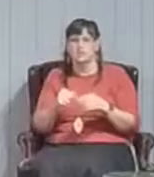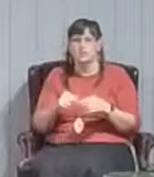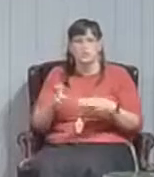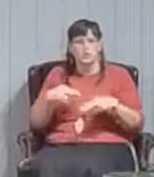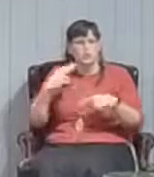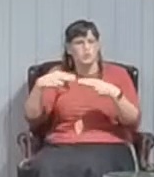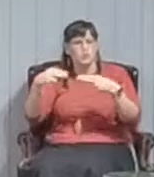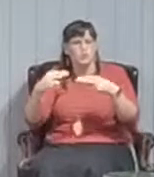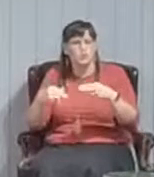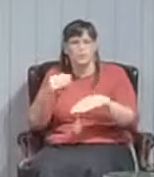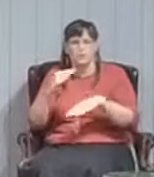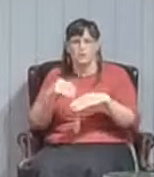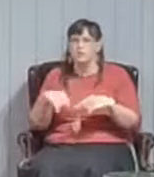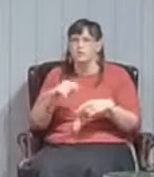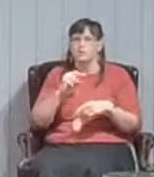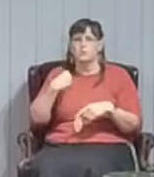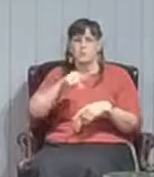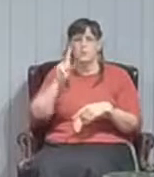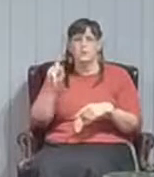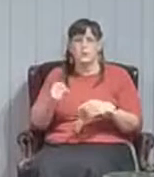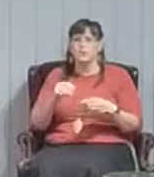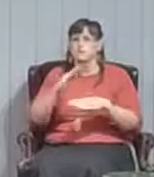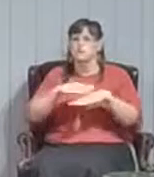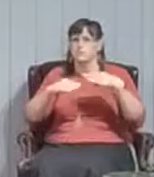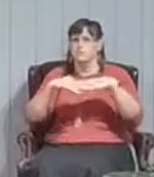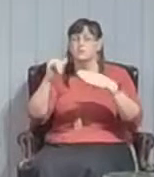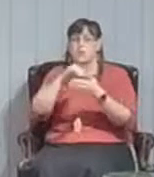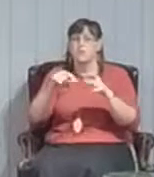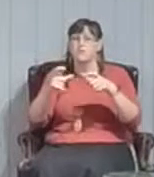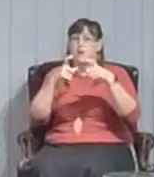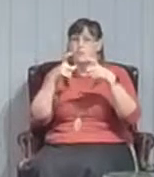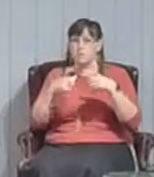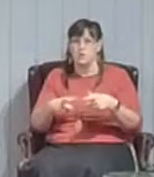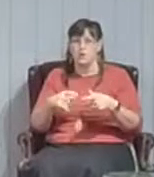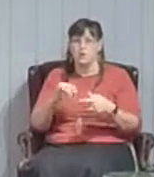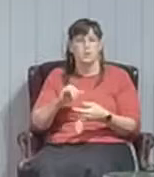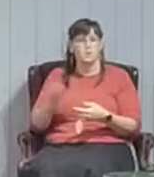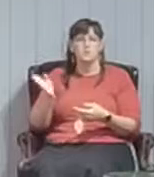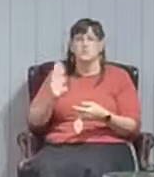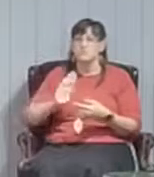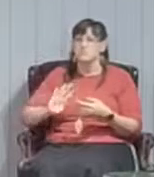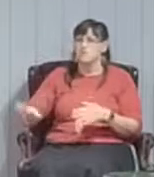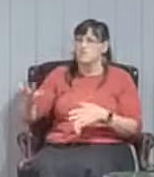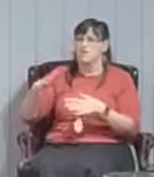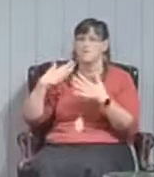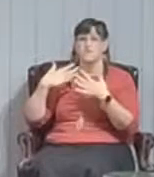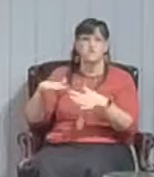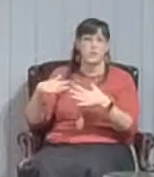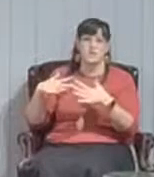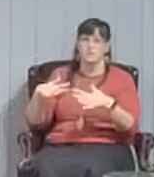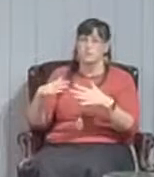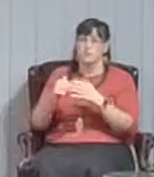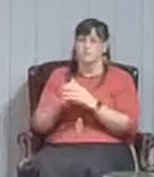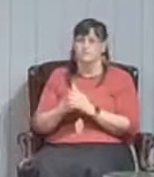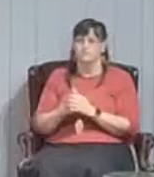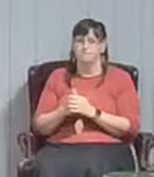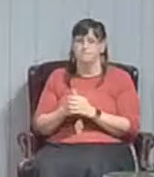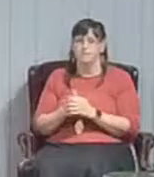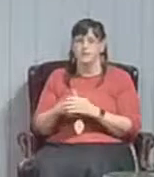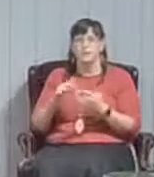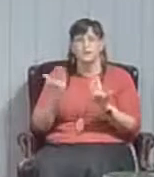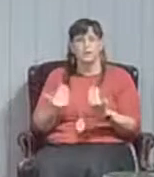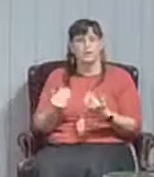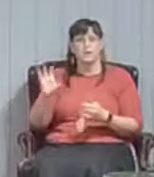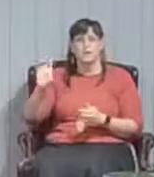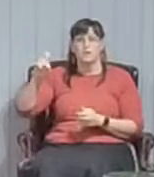on that rock, and it'll never pass away. Ezra chapter number 4, if you found your place, I'd invite you to stand